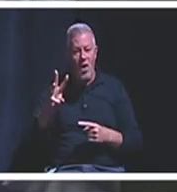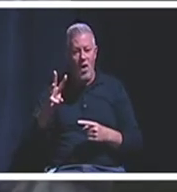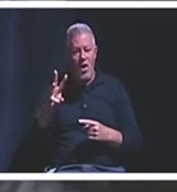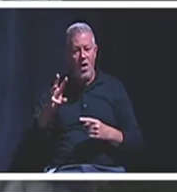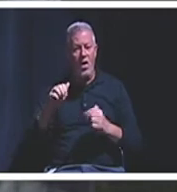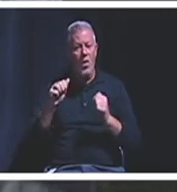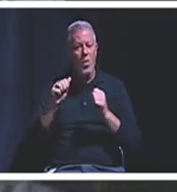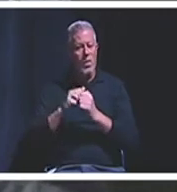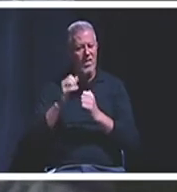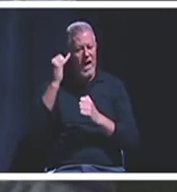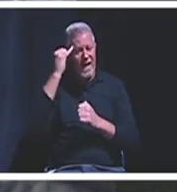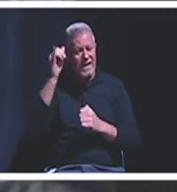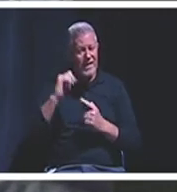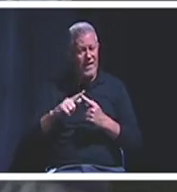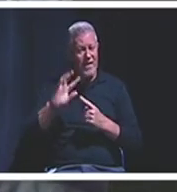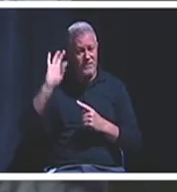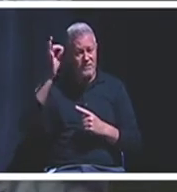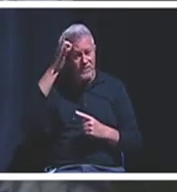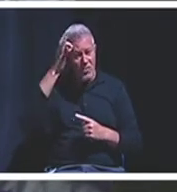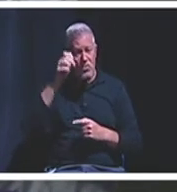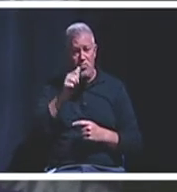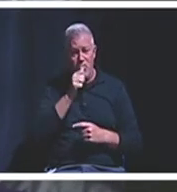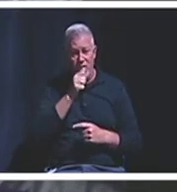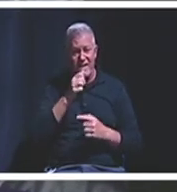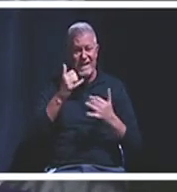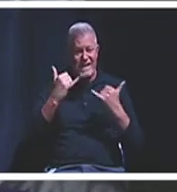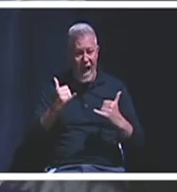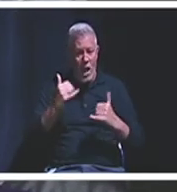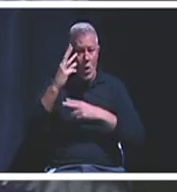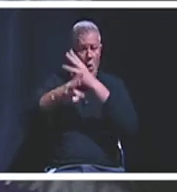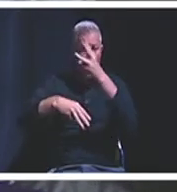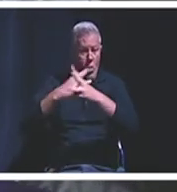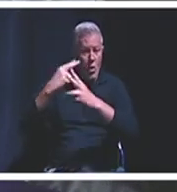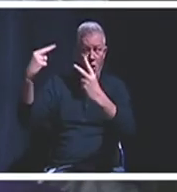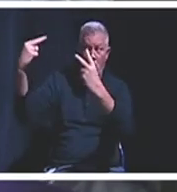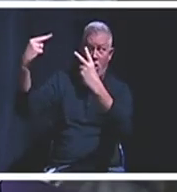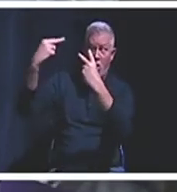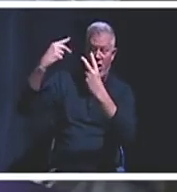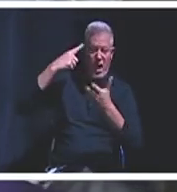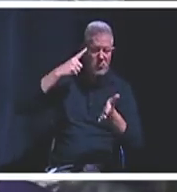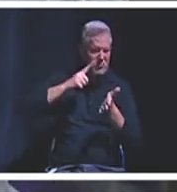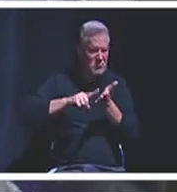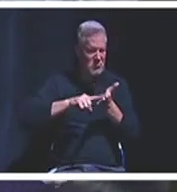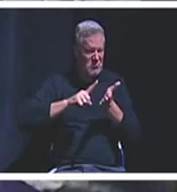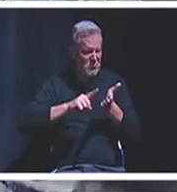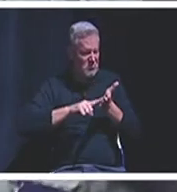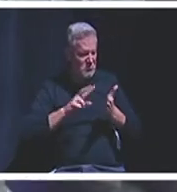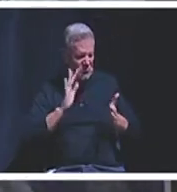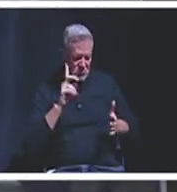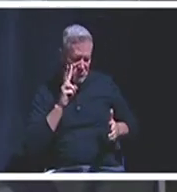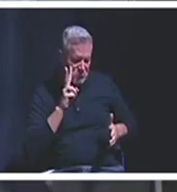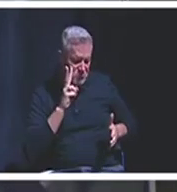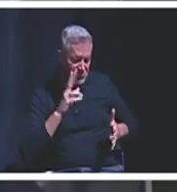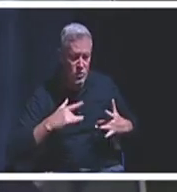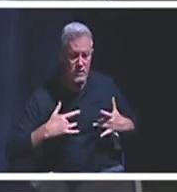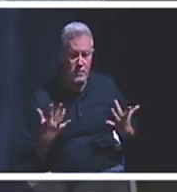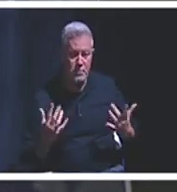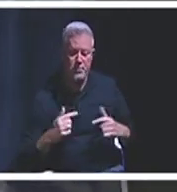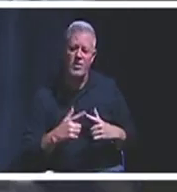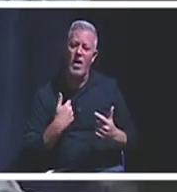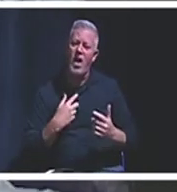federal privacy is under international scrutiny and national review. So I look at my